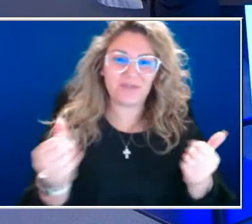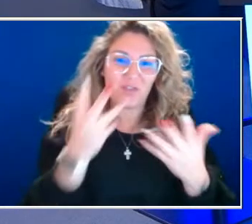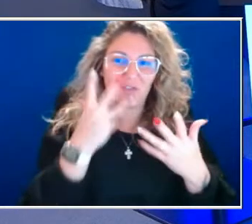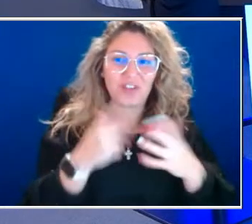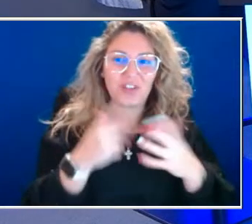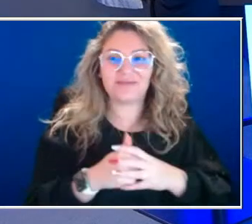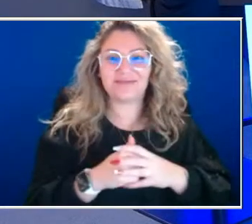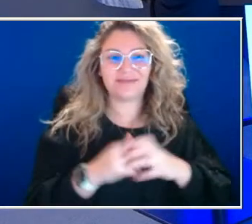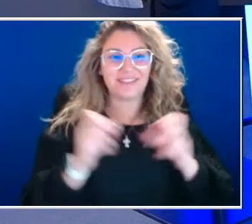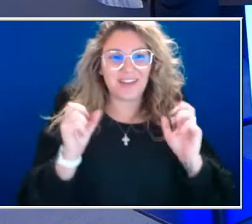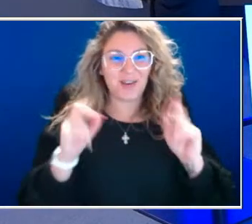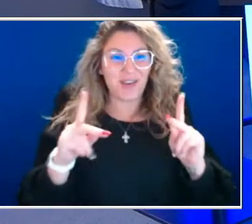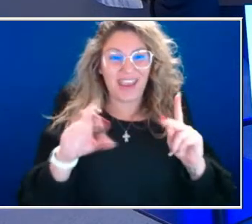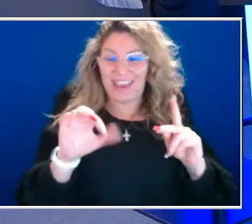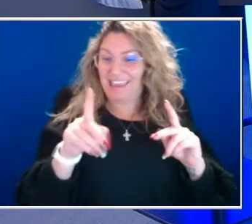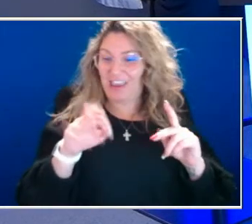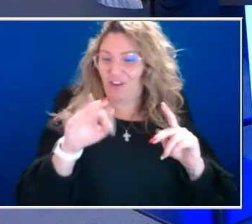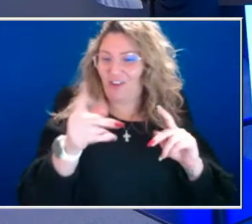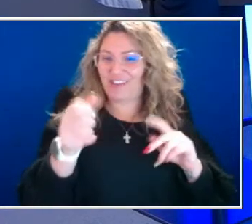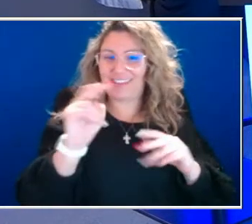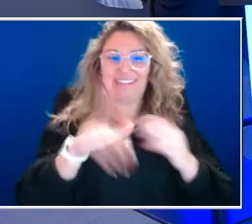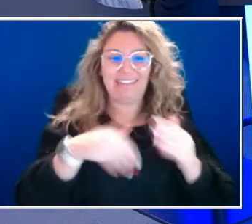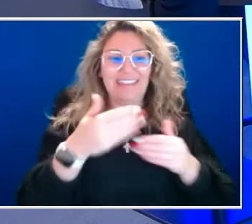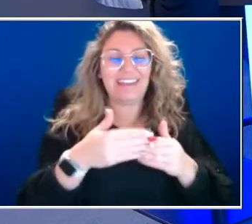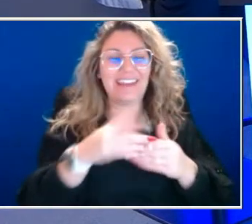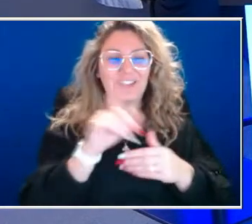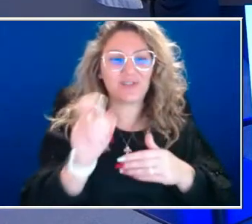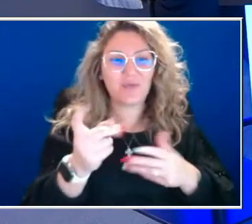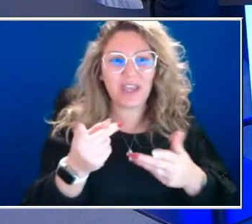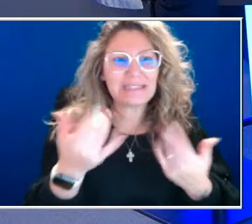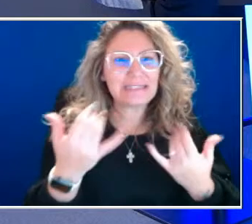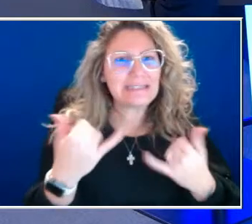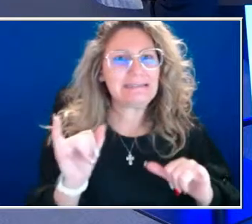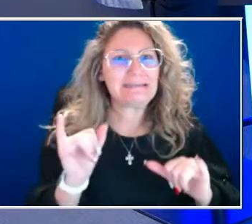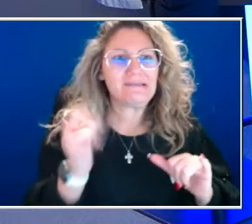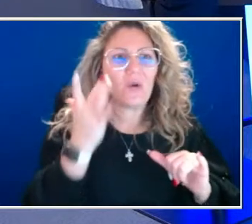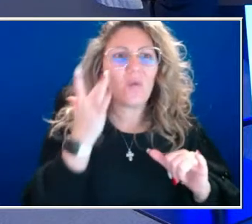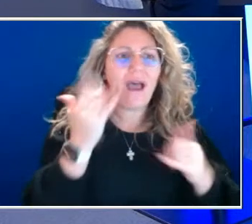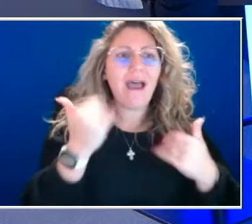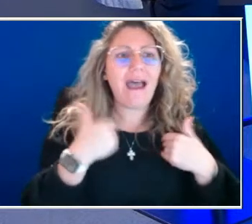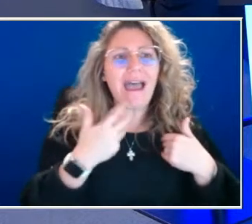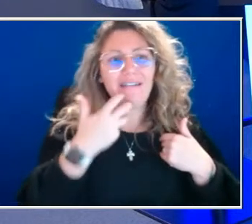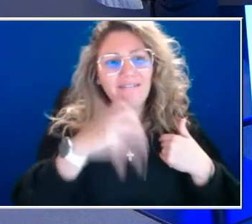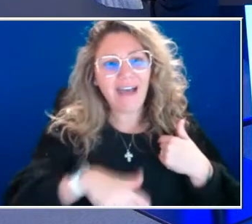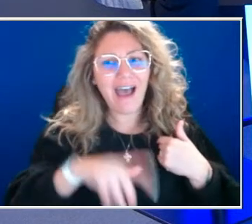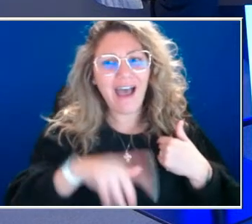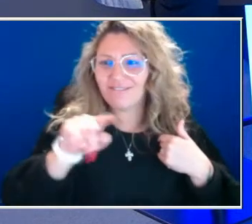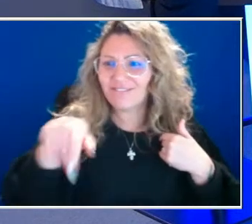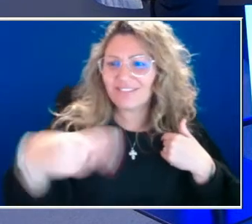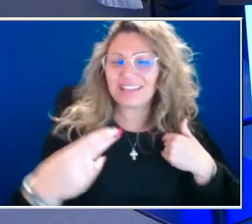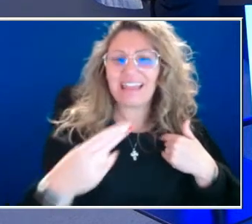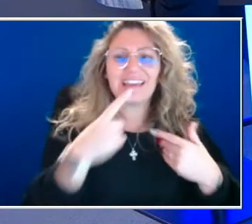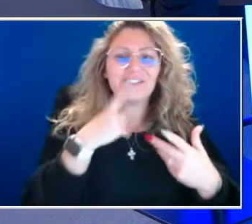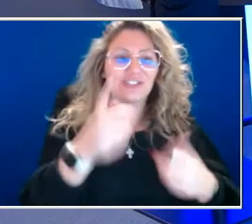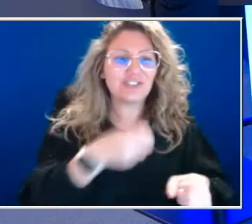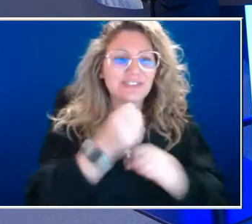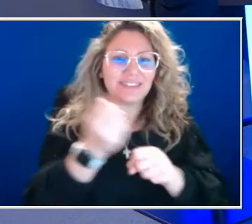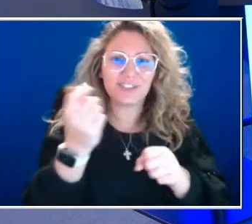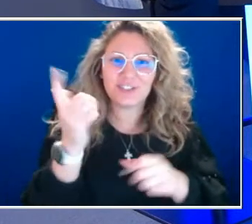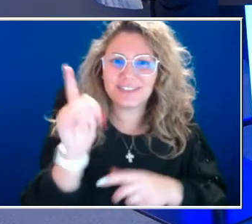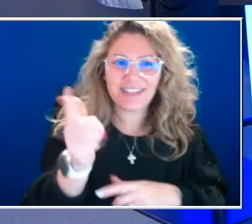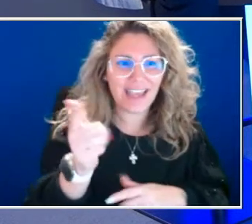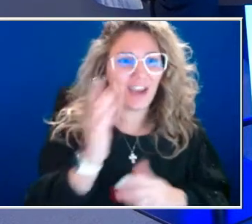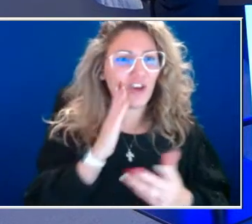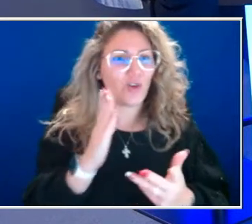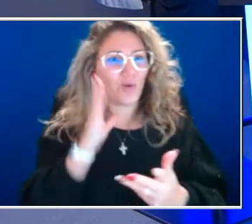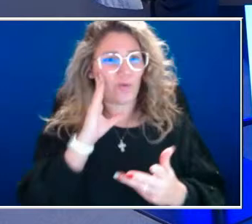Carolyn, next question, wanted to know why she's still having hot flashes years after going through menopause. So that's why. They're there. Will they ever go away?